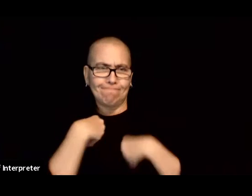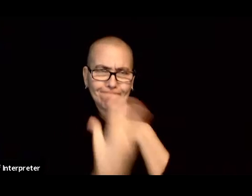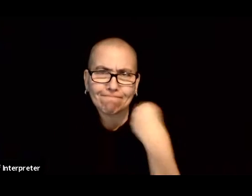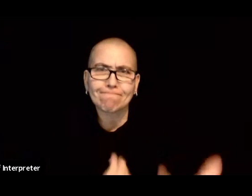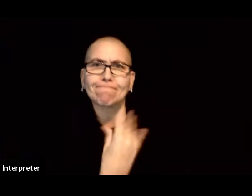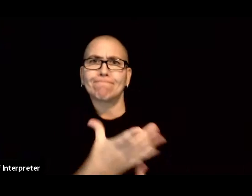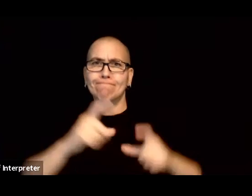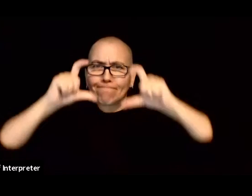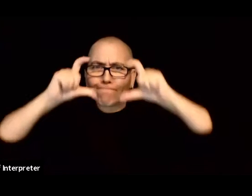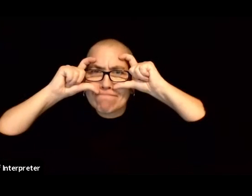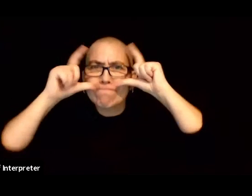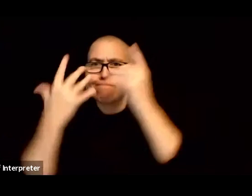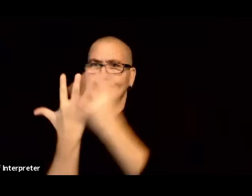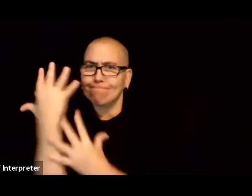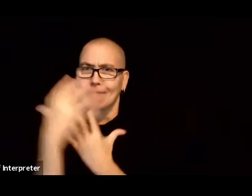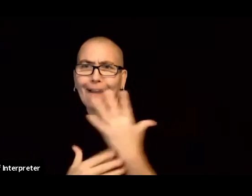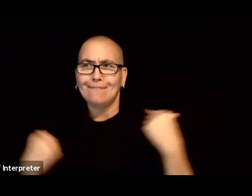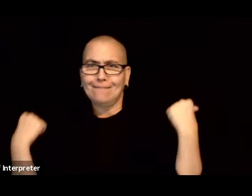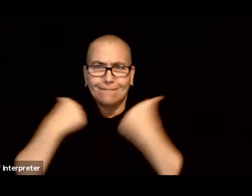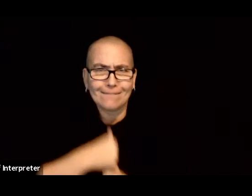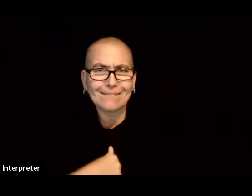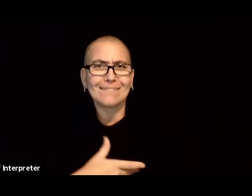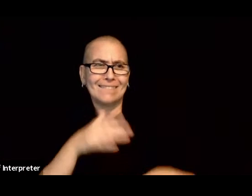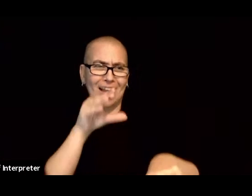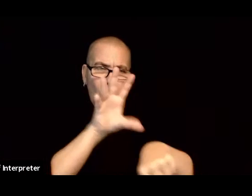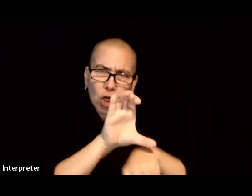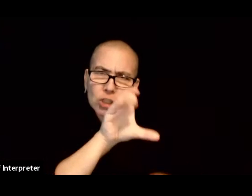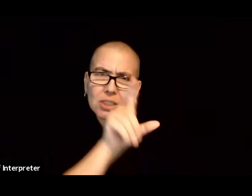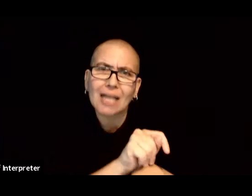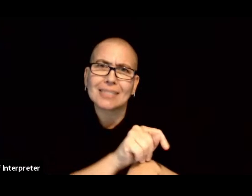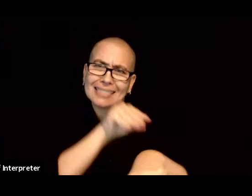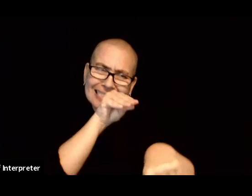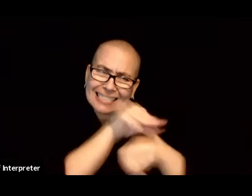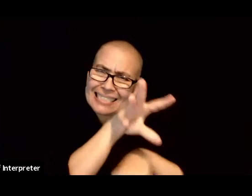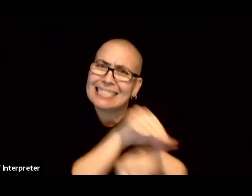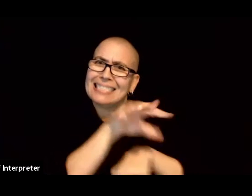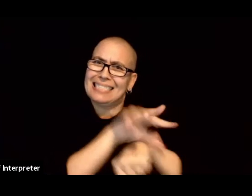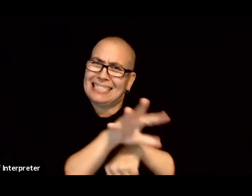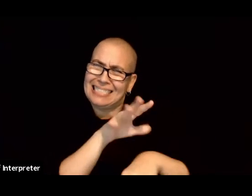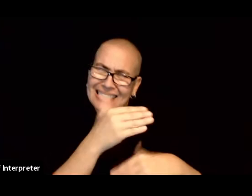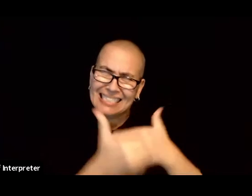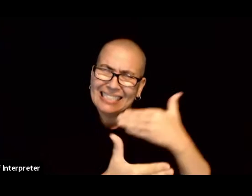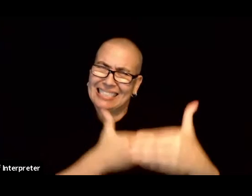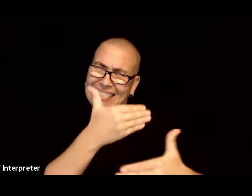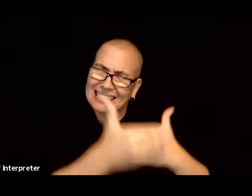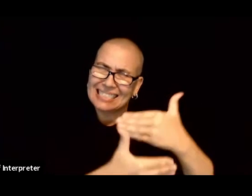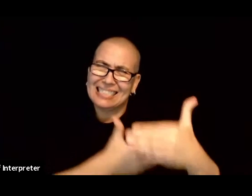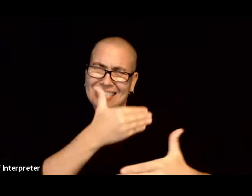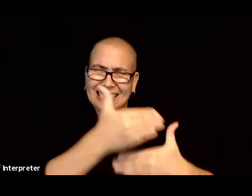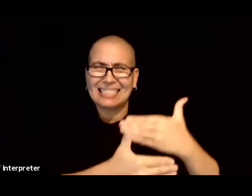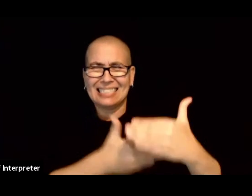So that kind of narrative is actually not held up with the data.